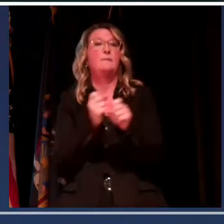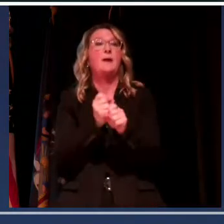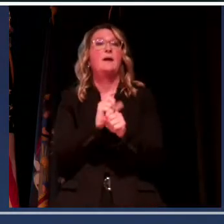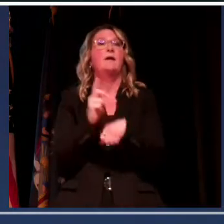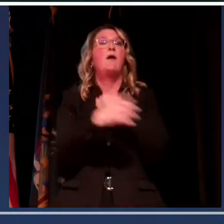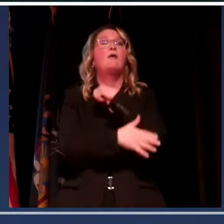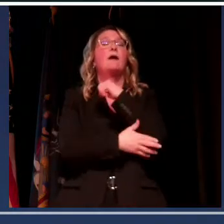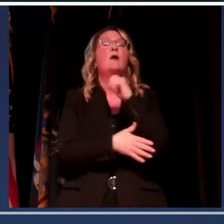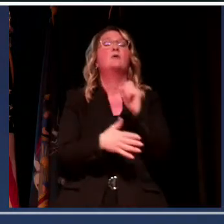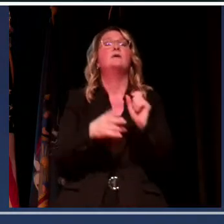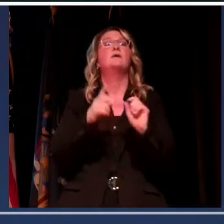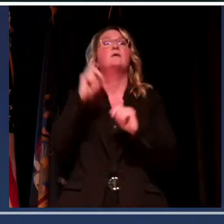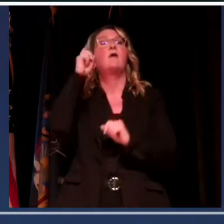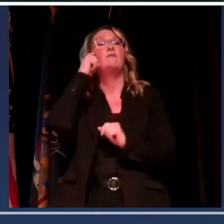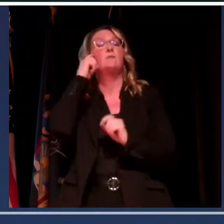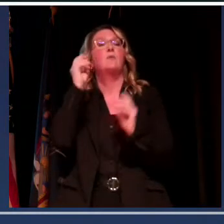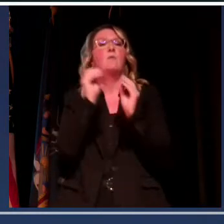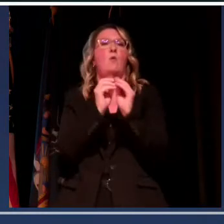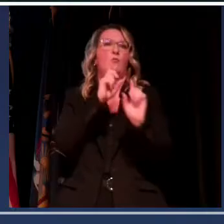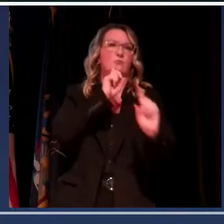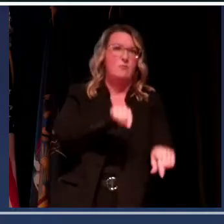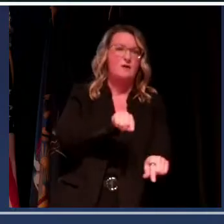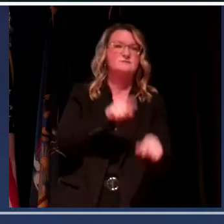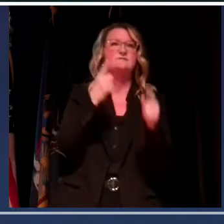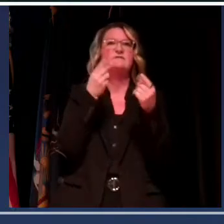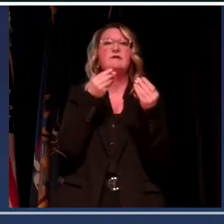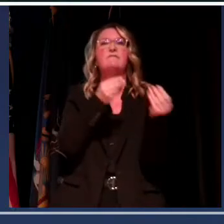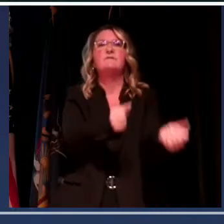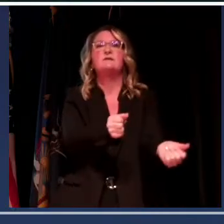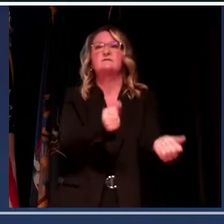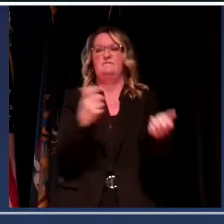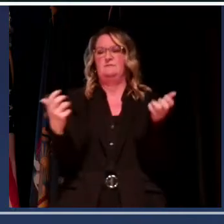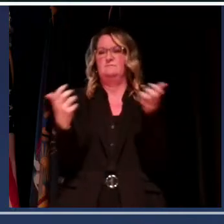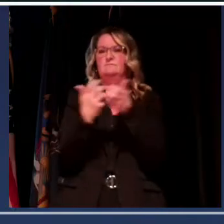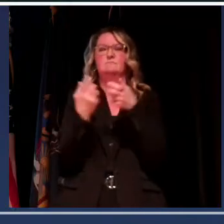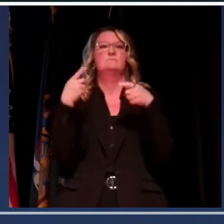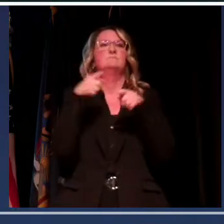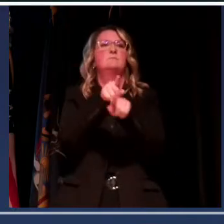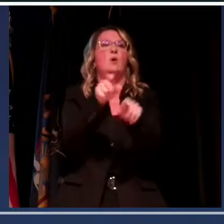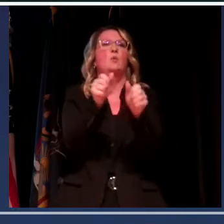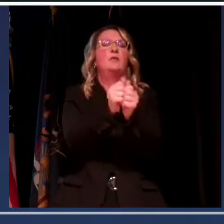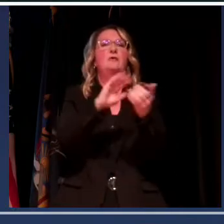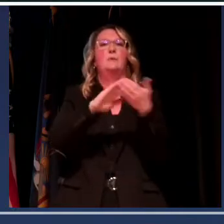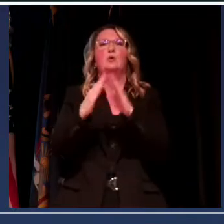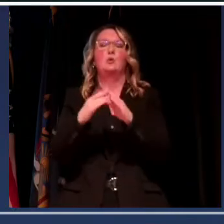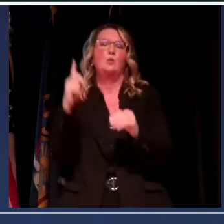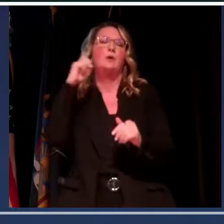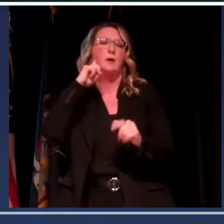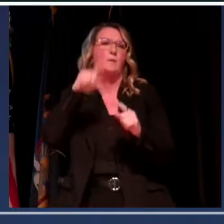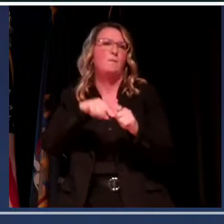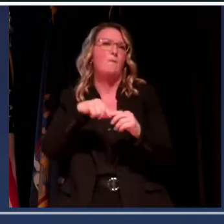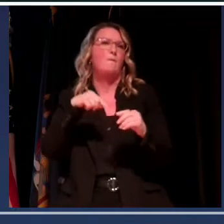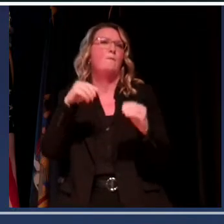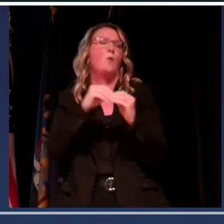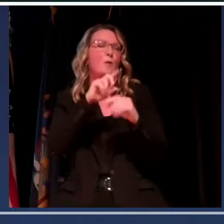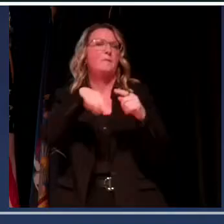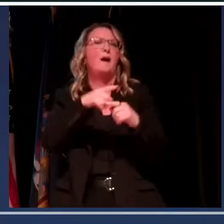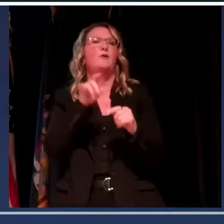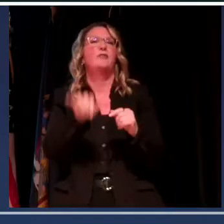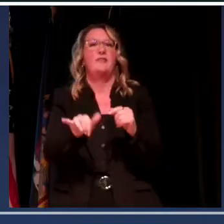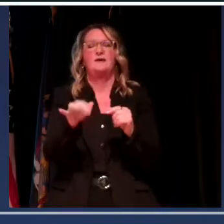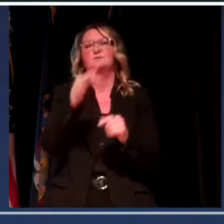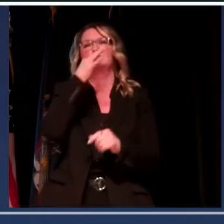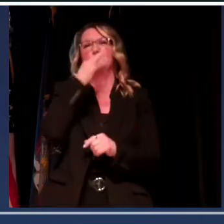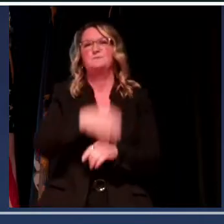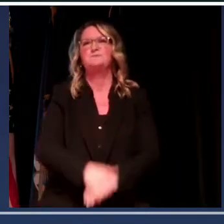more responsive, effective, and aligned with the needs of our community. You're going to hear a lot more about Envision Erie coming